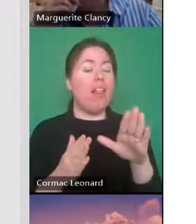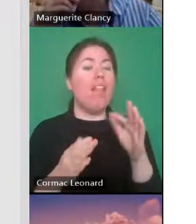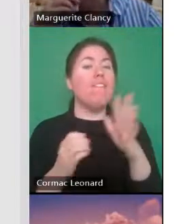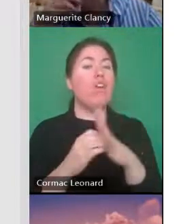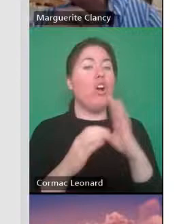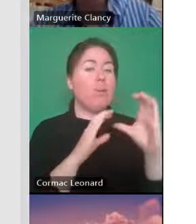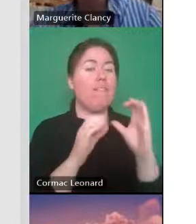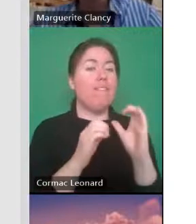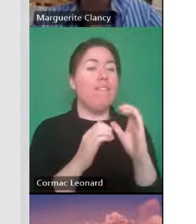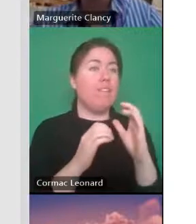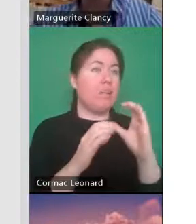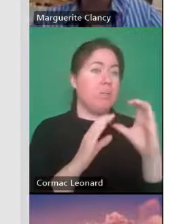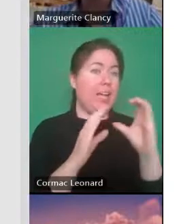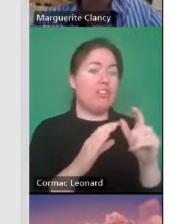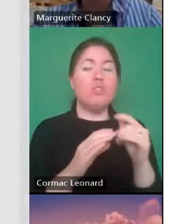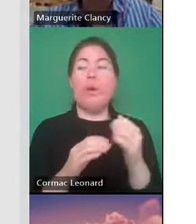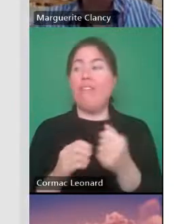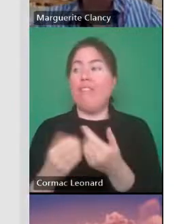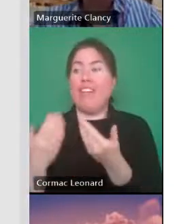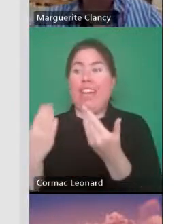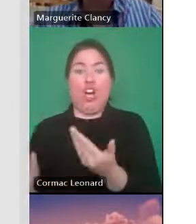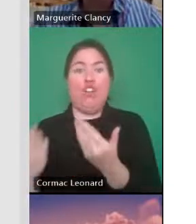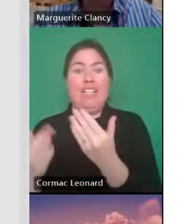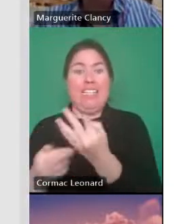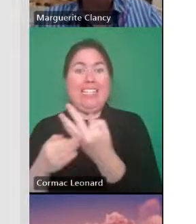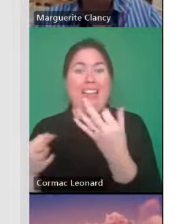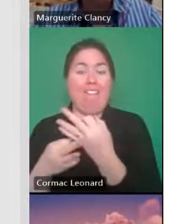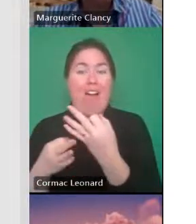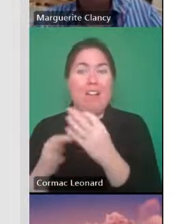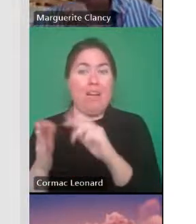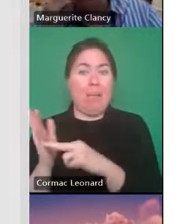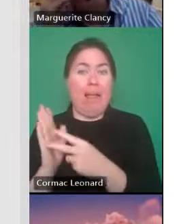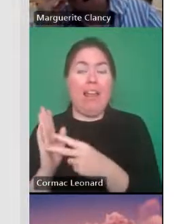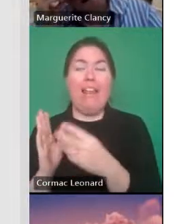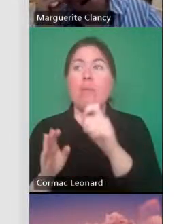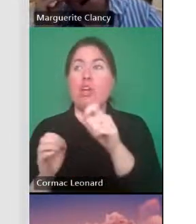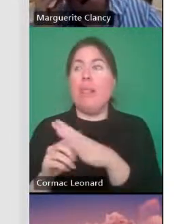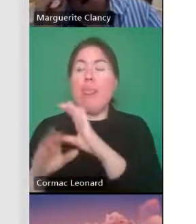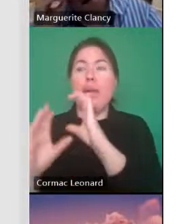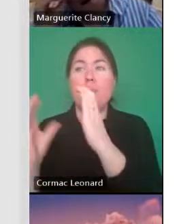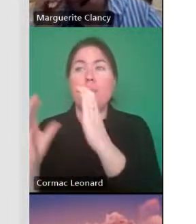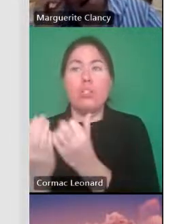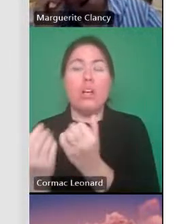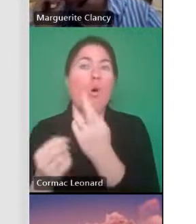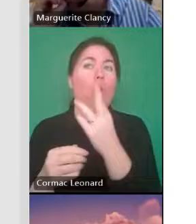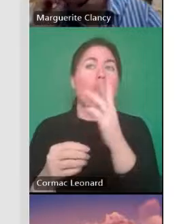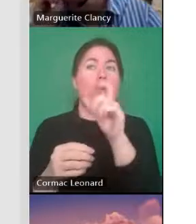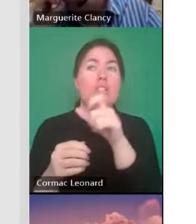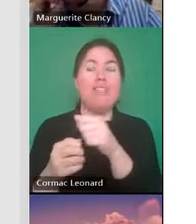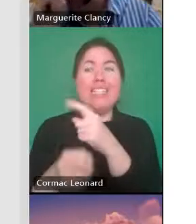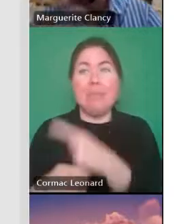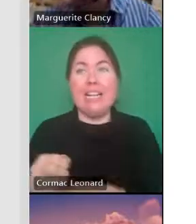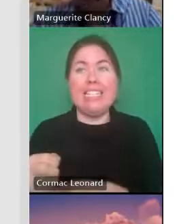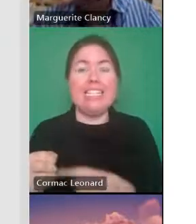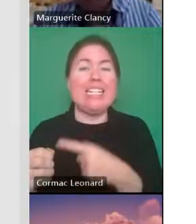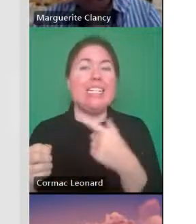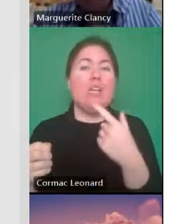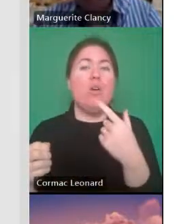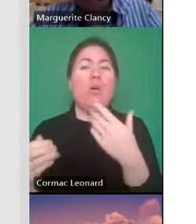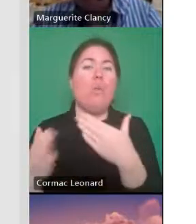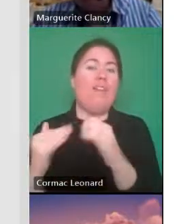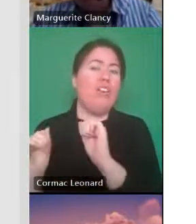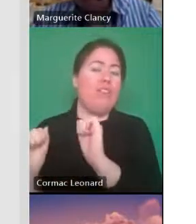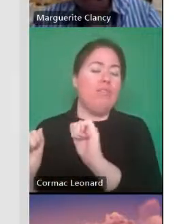safeguarding plans, be a person in the community, an older person or a person with disabilities, or whatever living